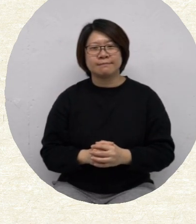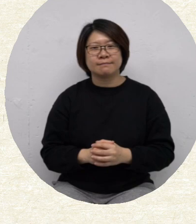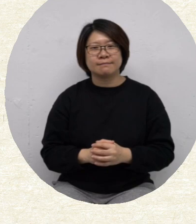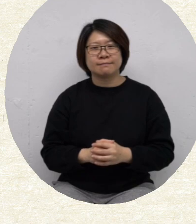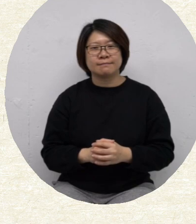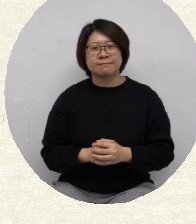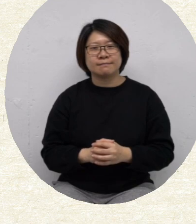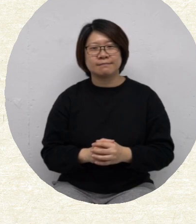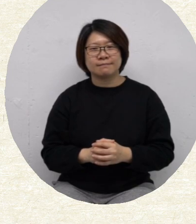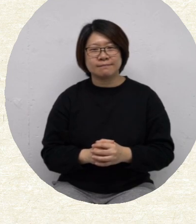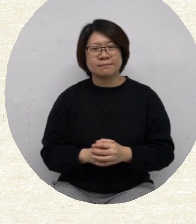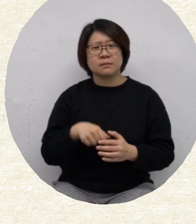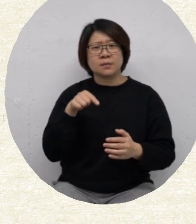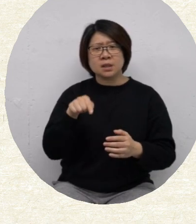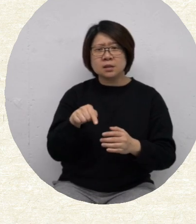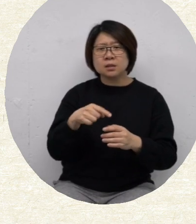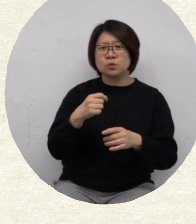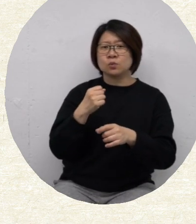casting.